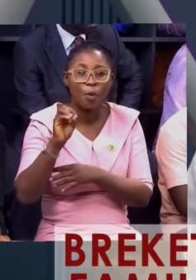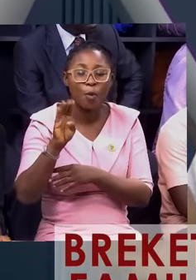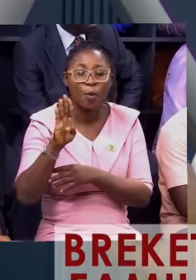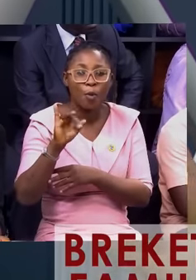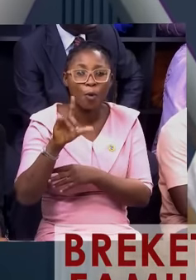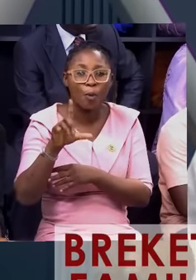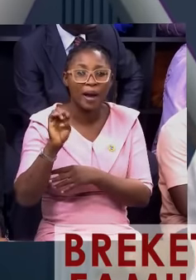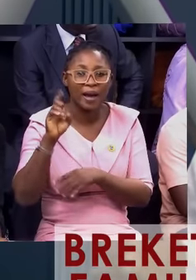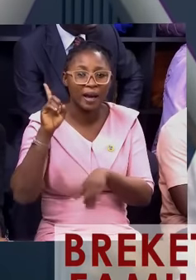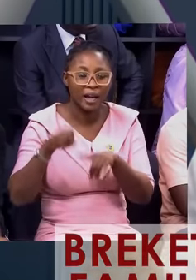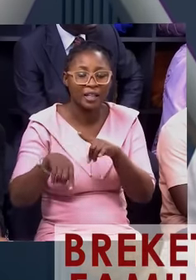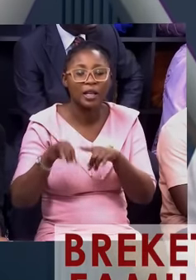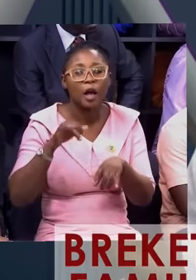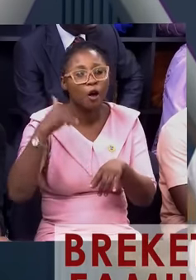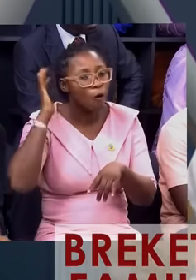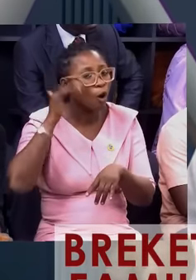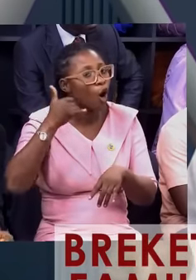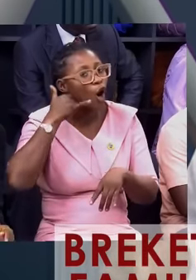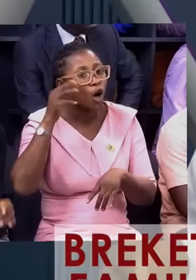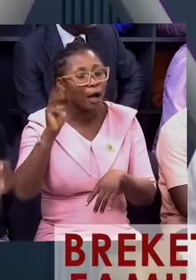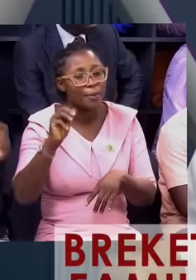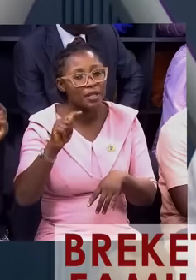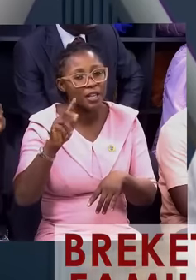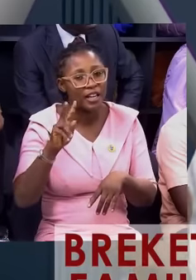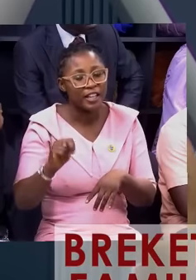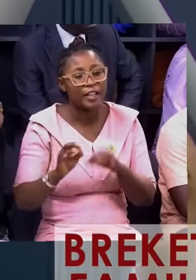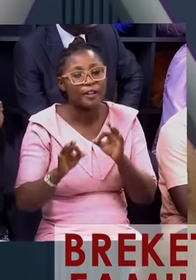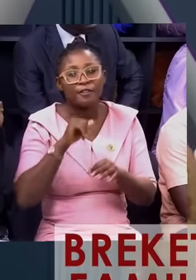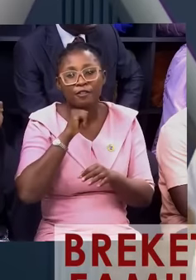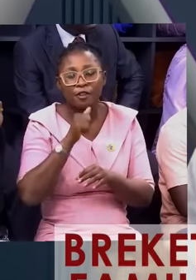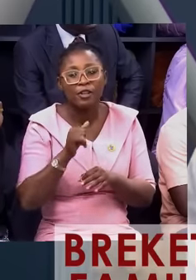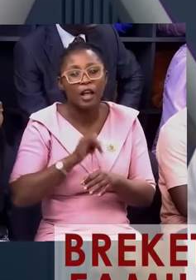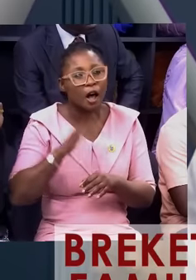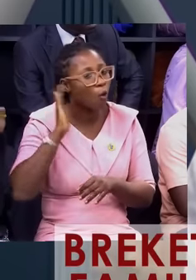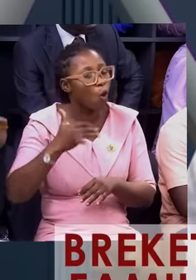I go call Mt if Mt